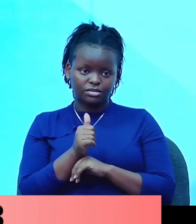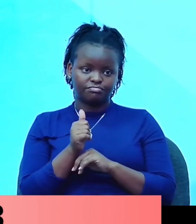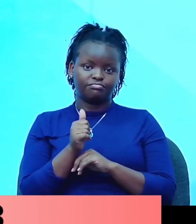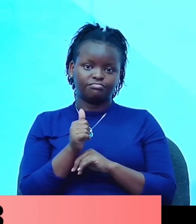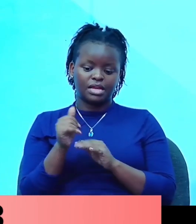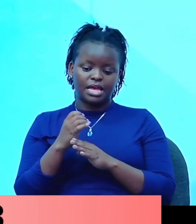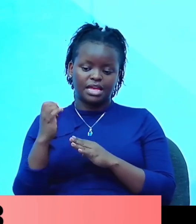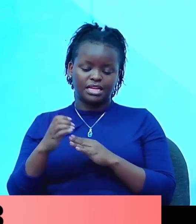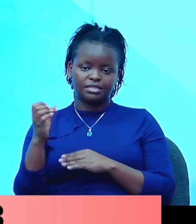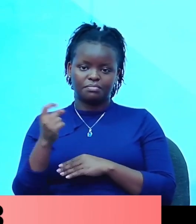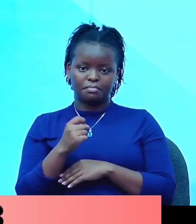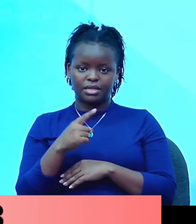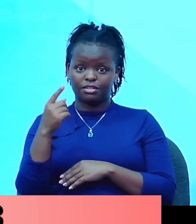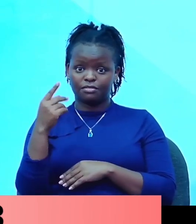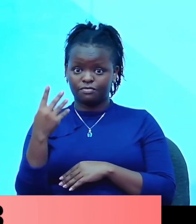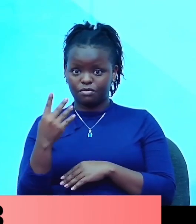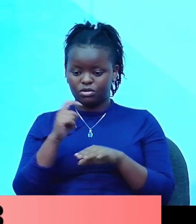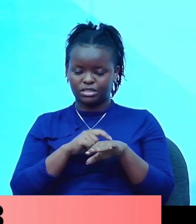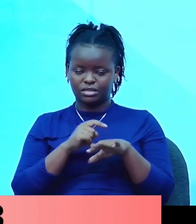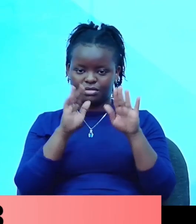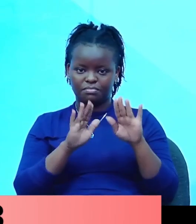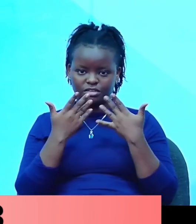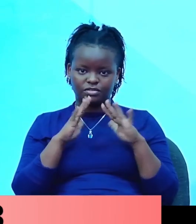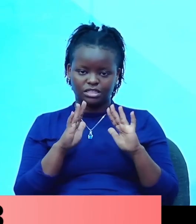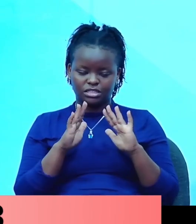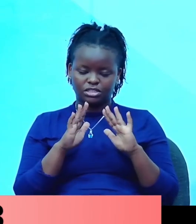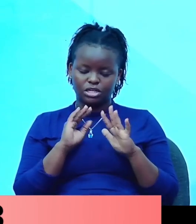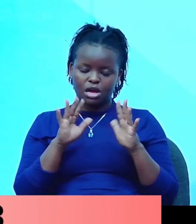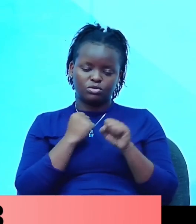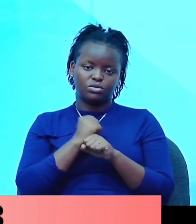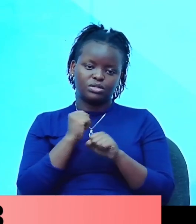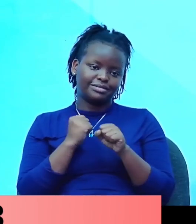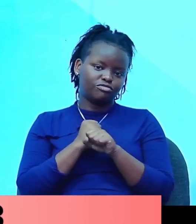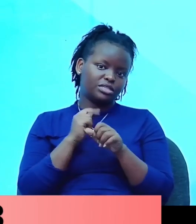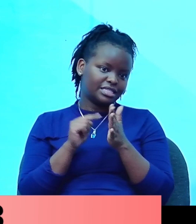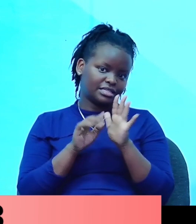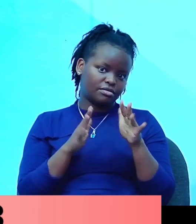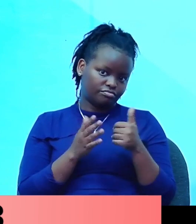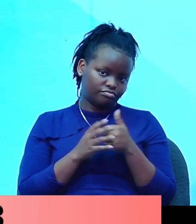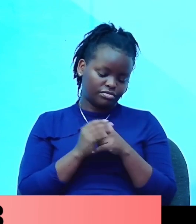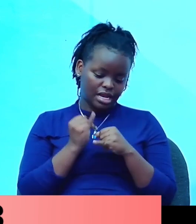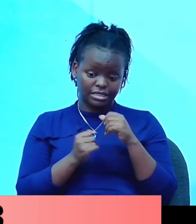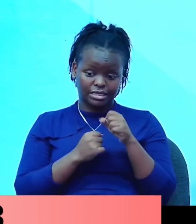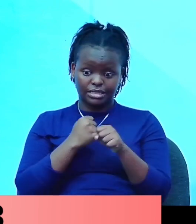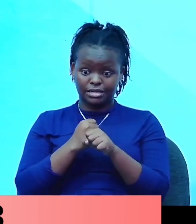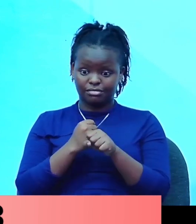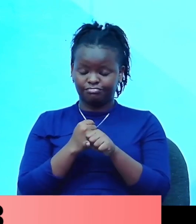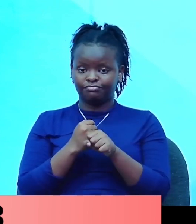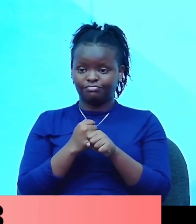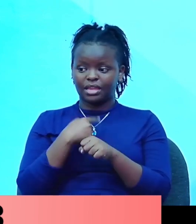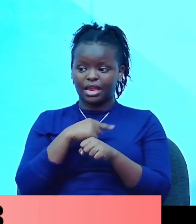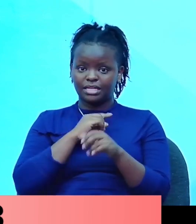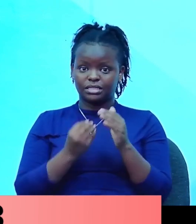over. How is KCB doing this as far as so last year we